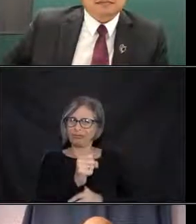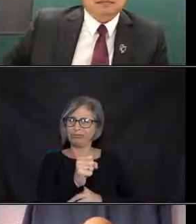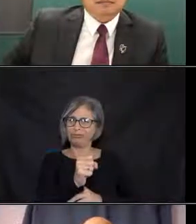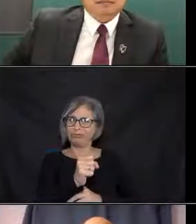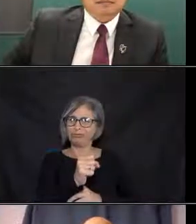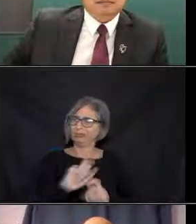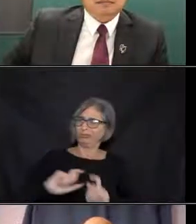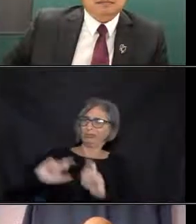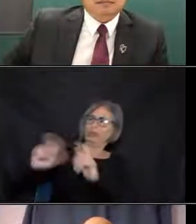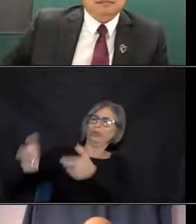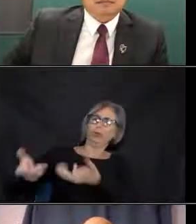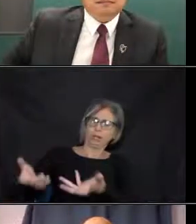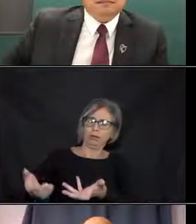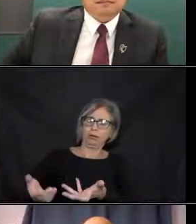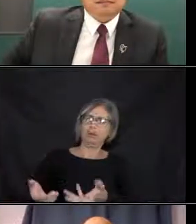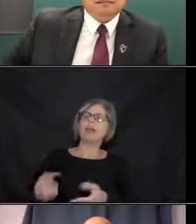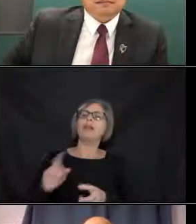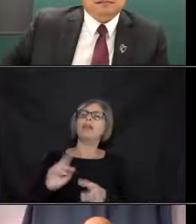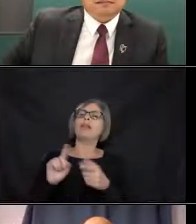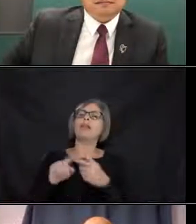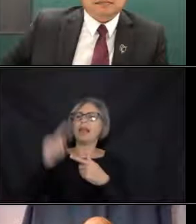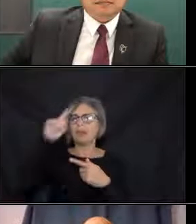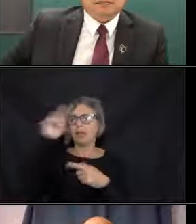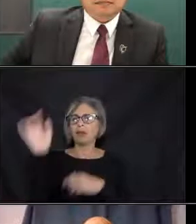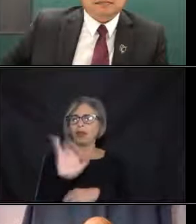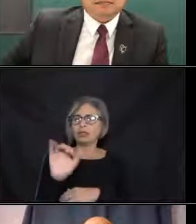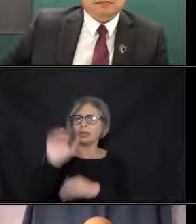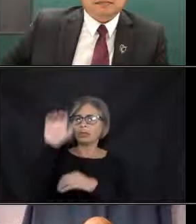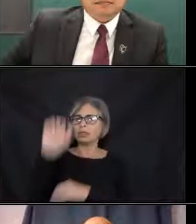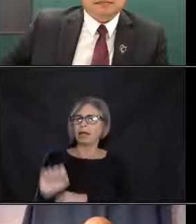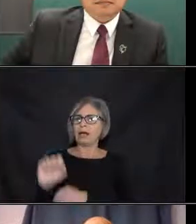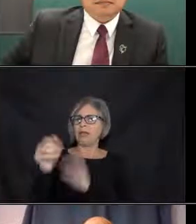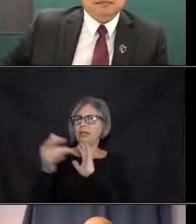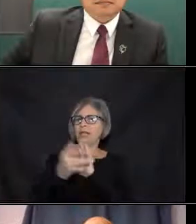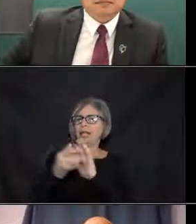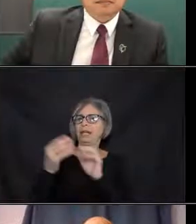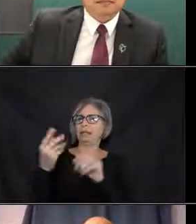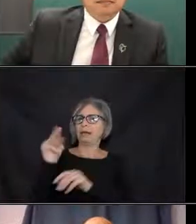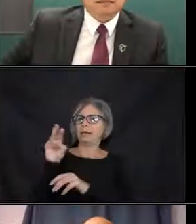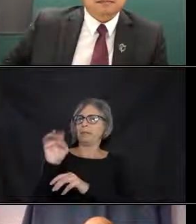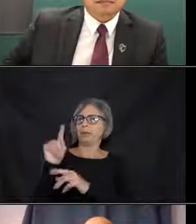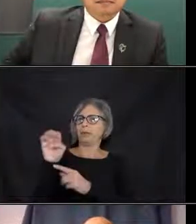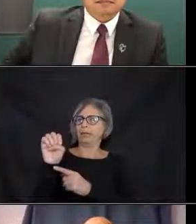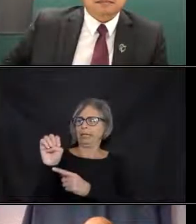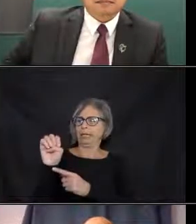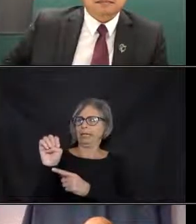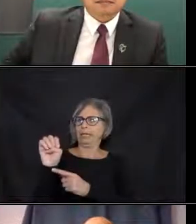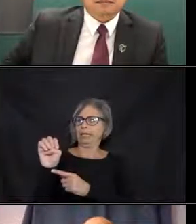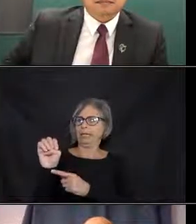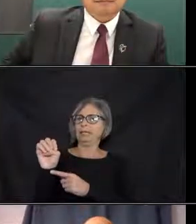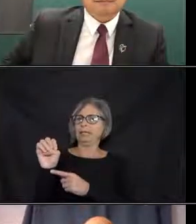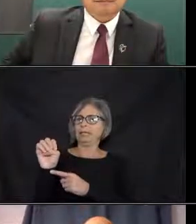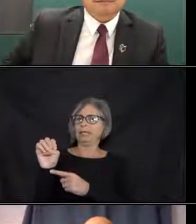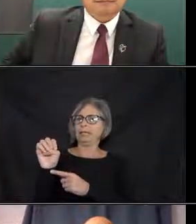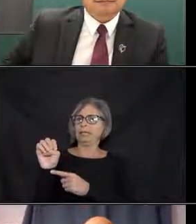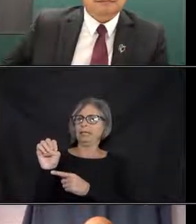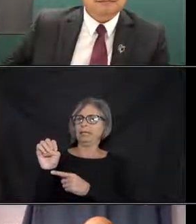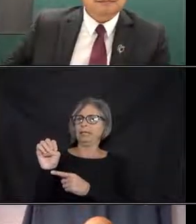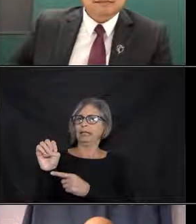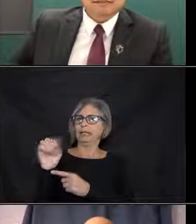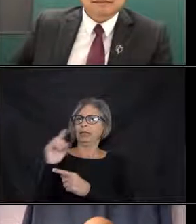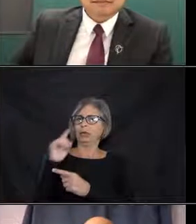we'll go from there. And so I think also South Tech does marine. I don't think there's any time soon that we have those or the